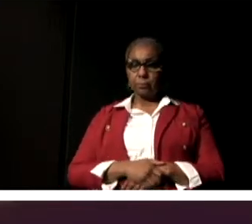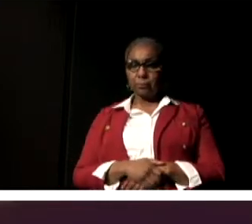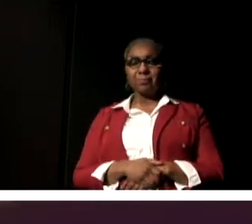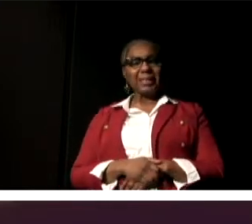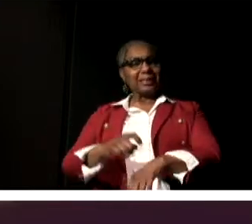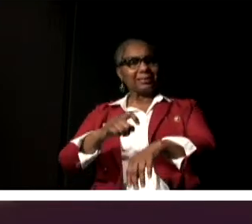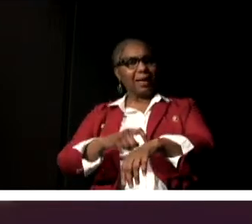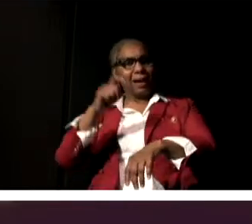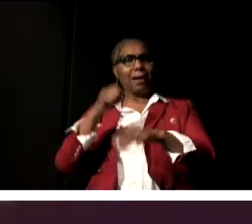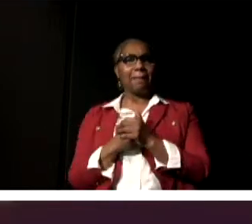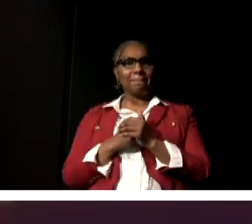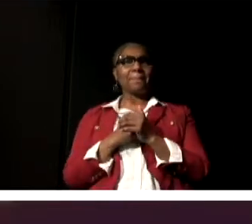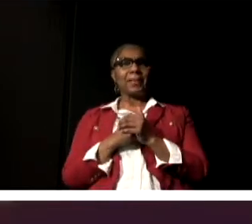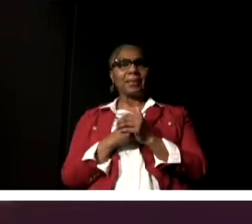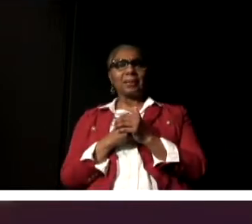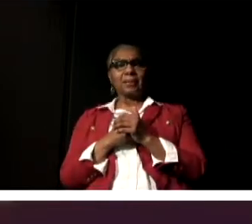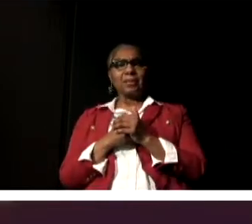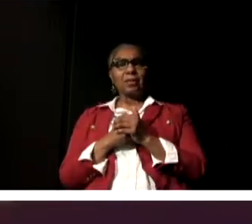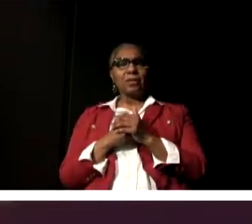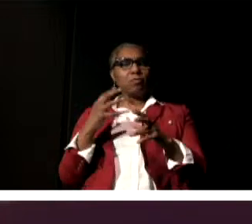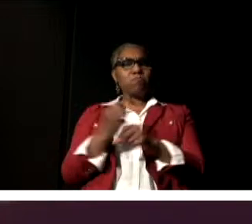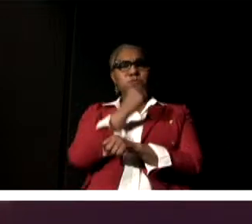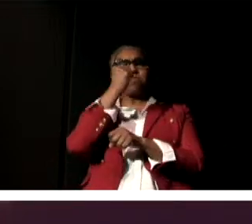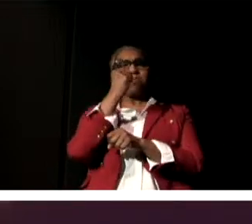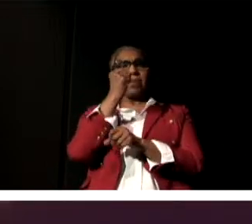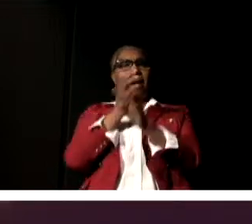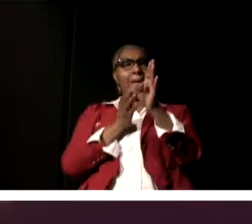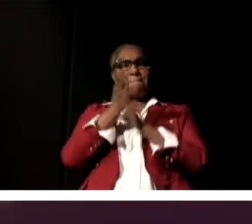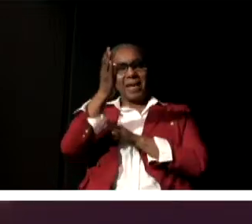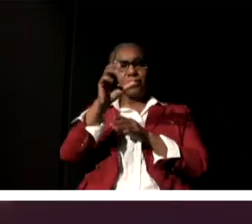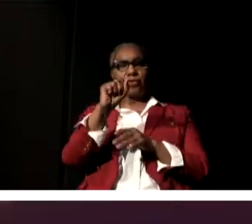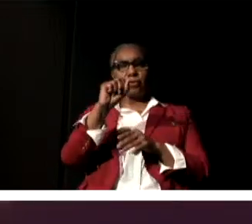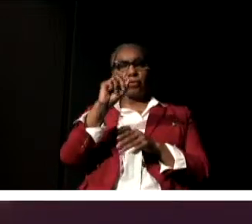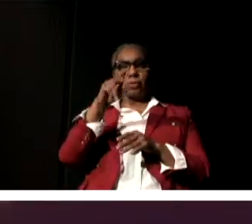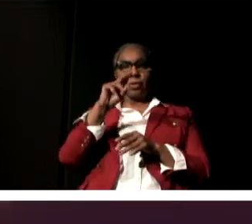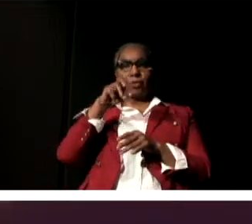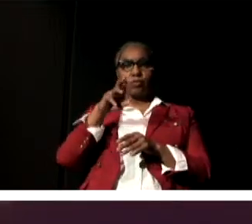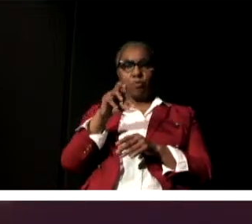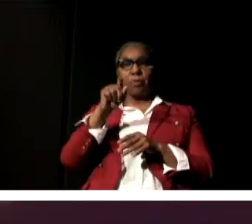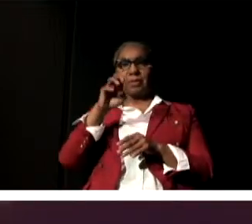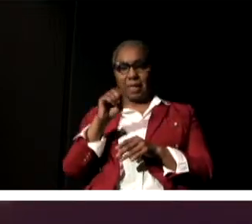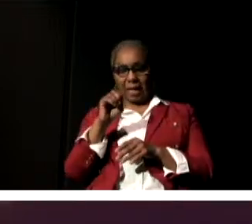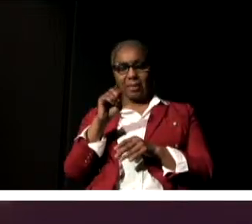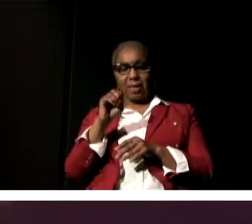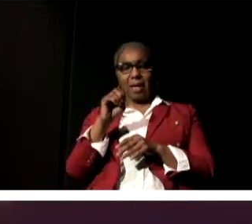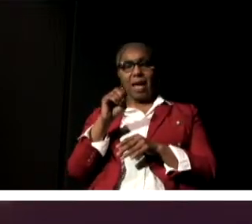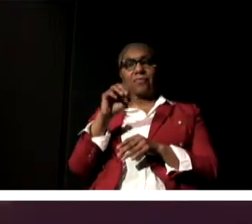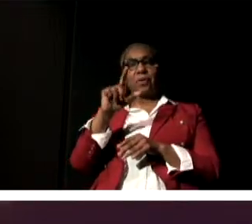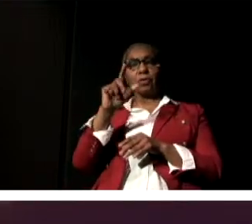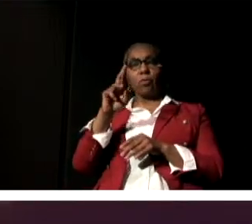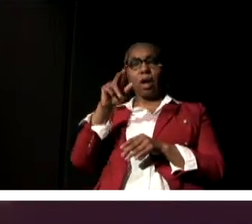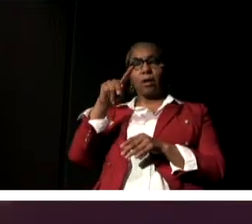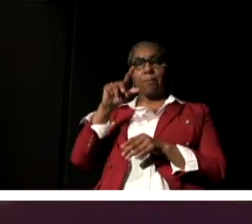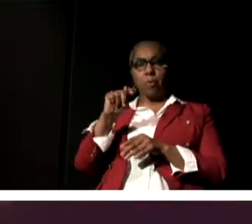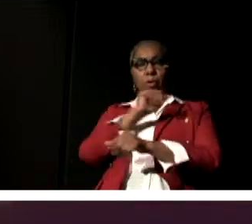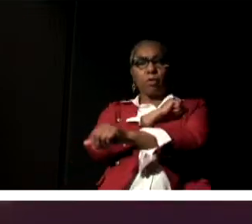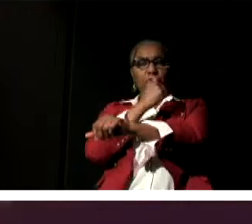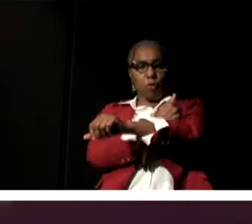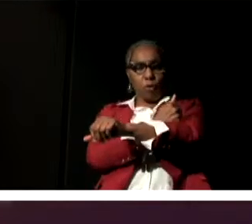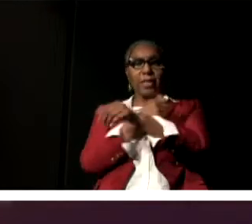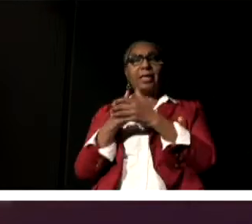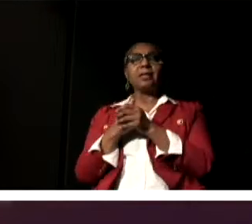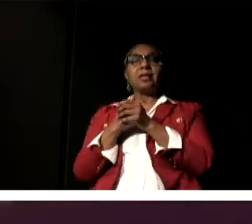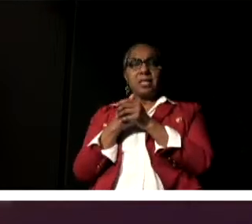It's time to land a major super site at the Little Rock Port Authority, where it's geographically